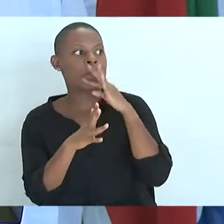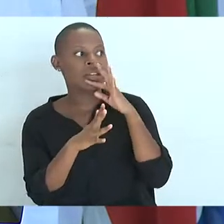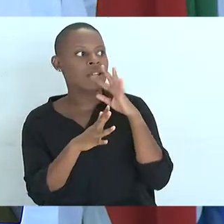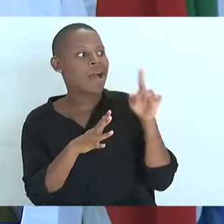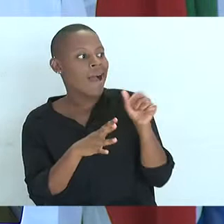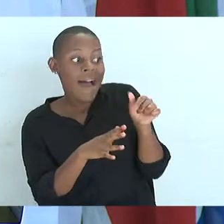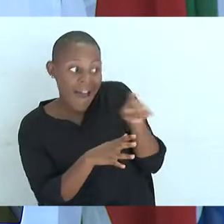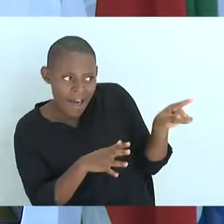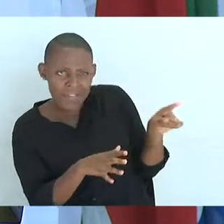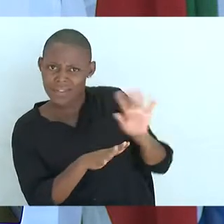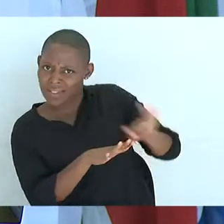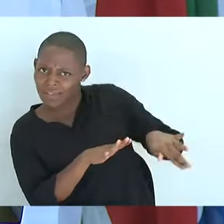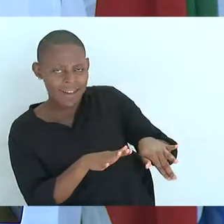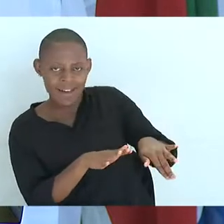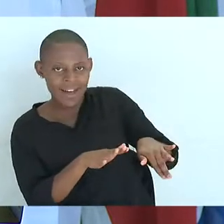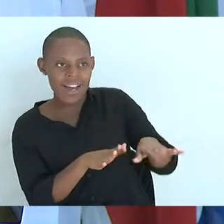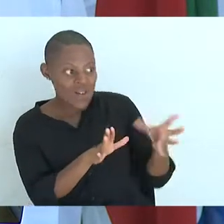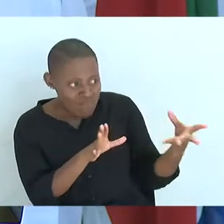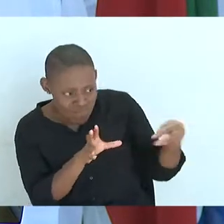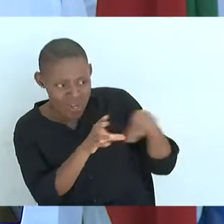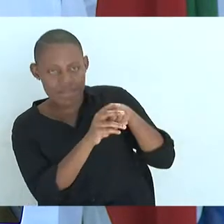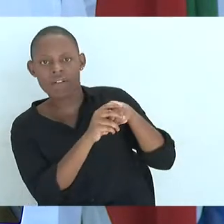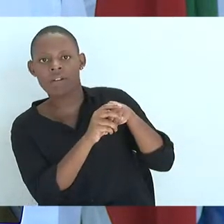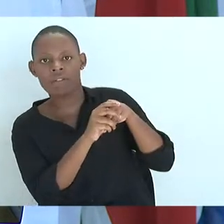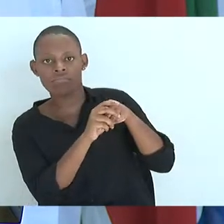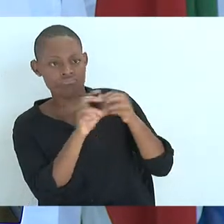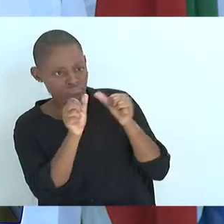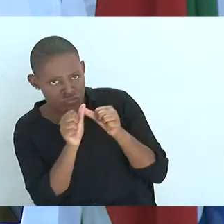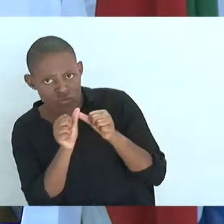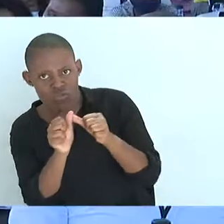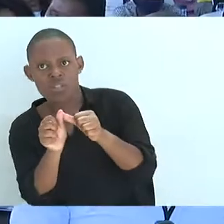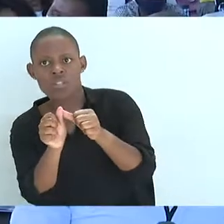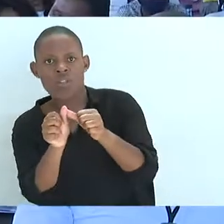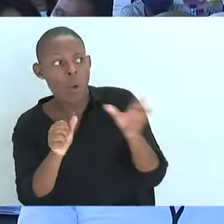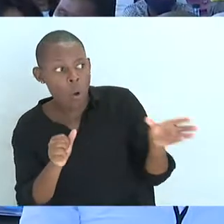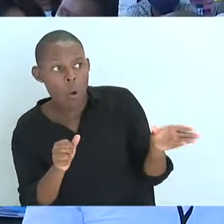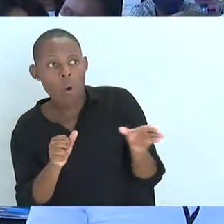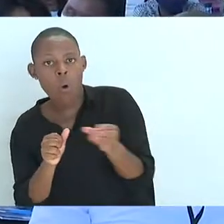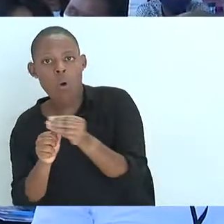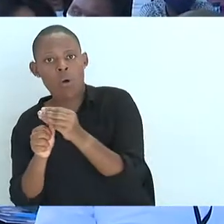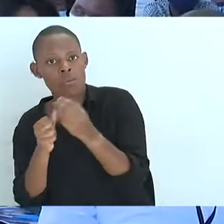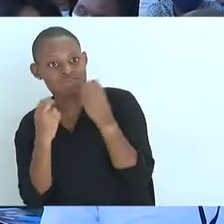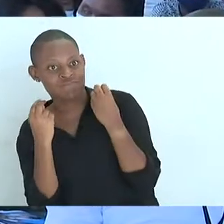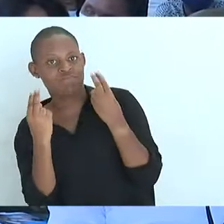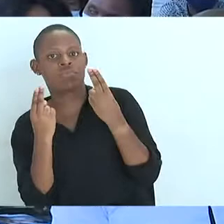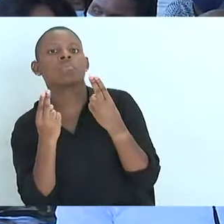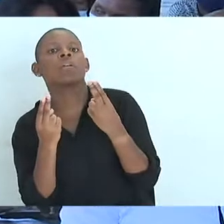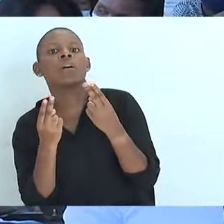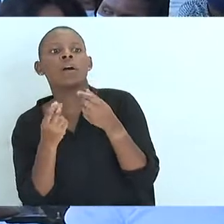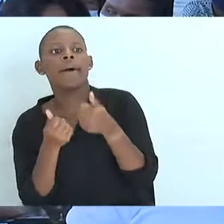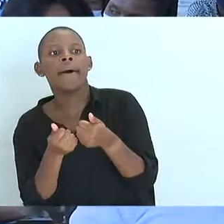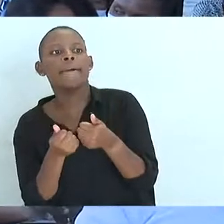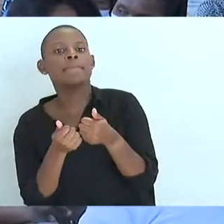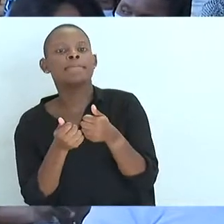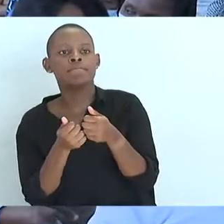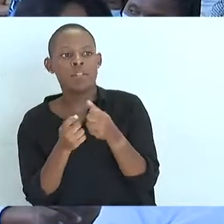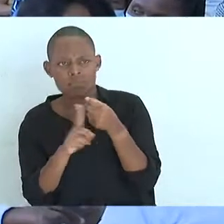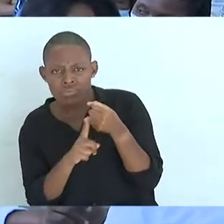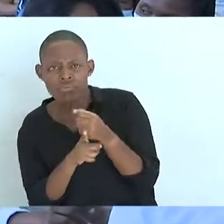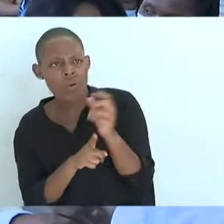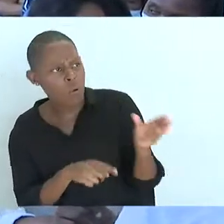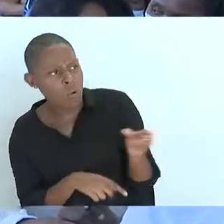with her. So that's what our government is doing. And we are very much pleased as women